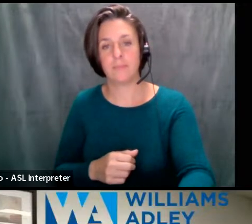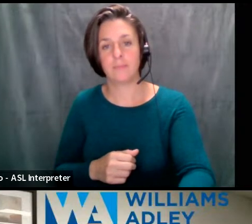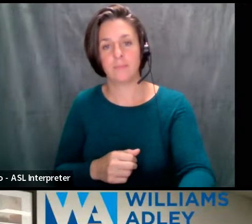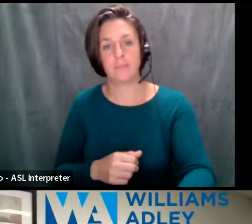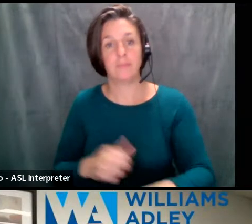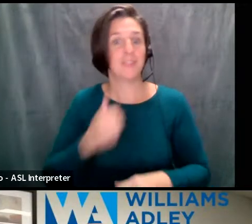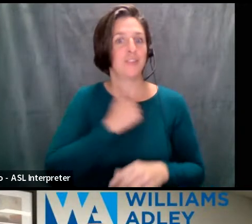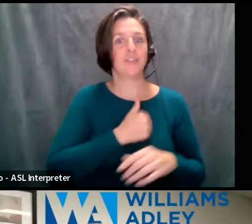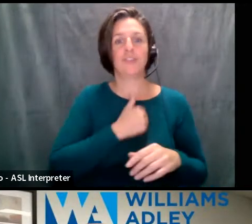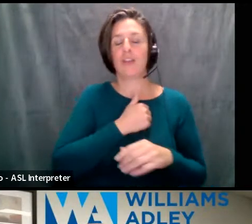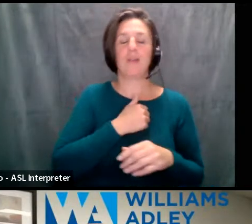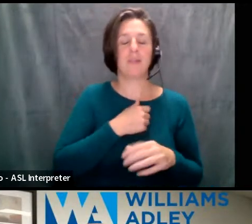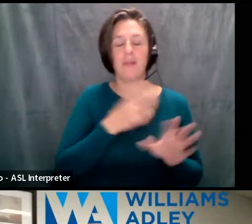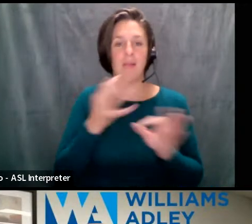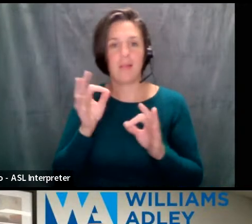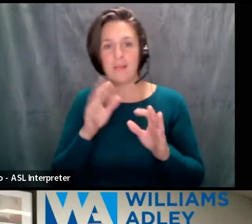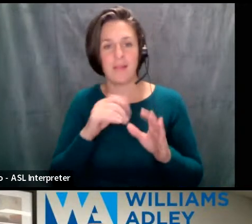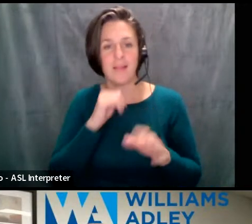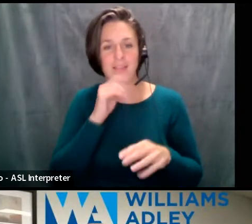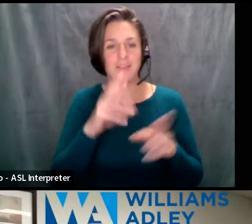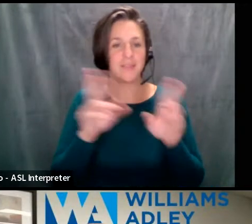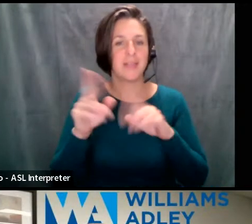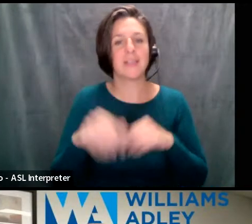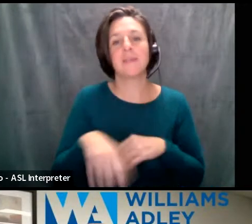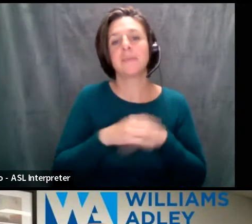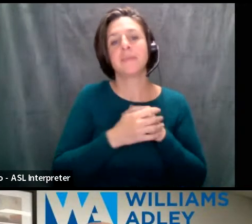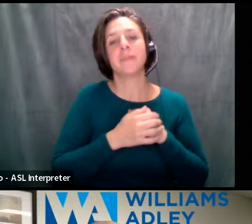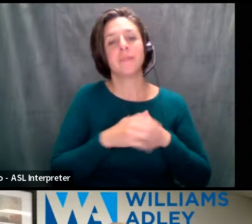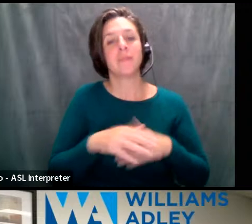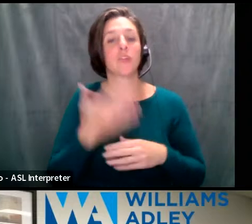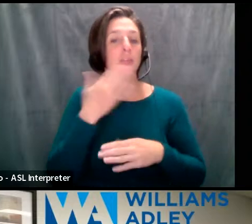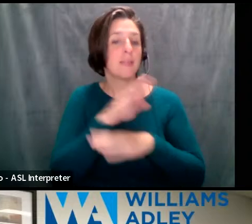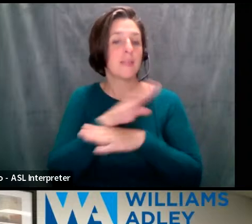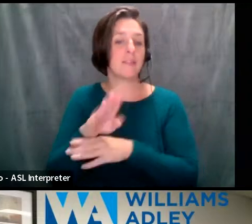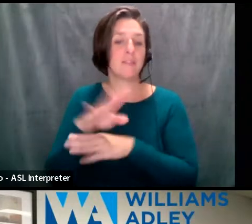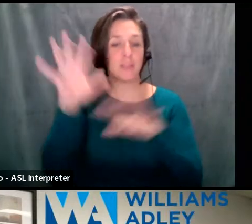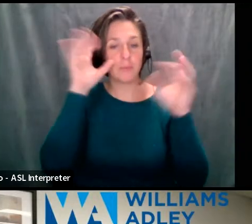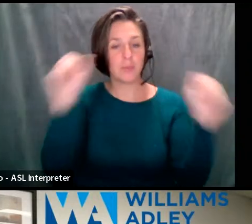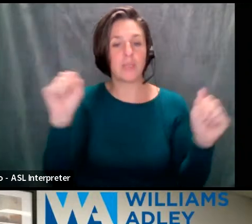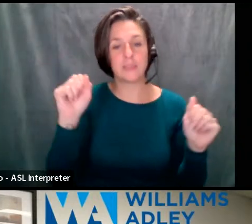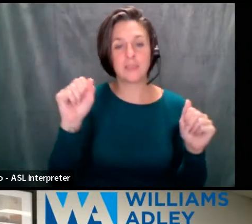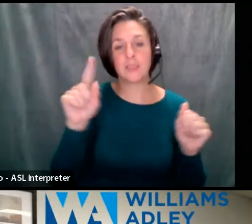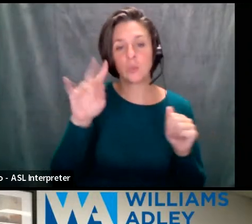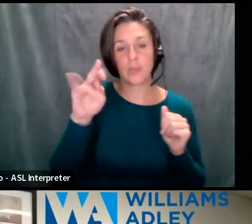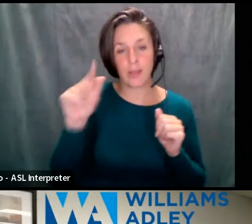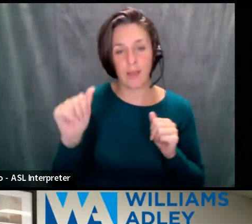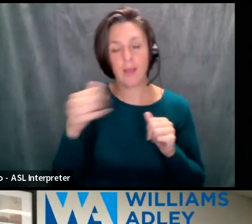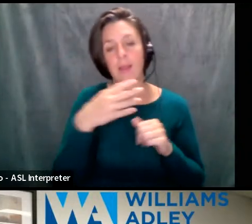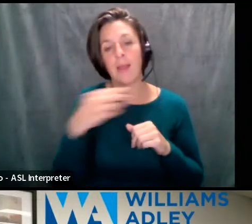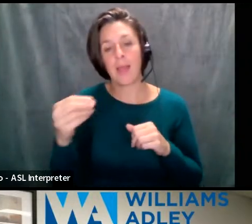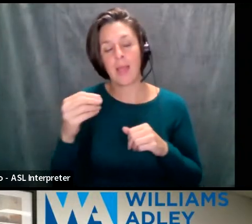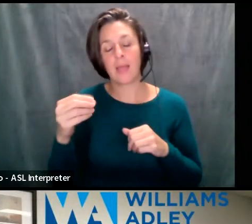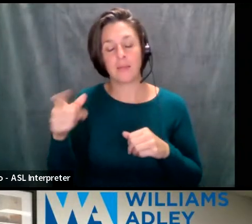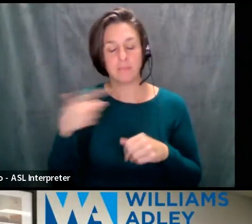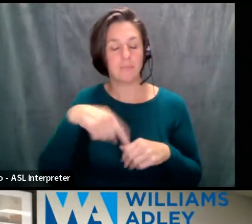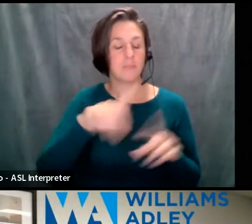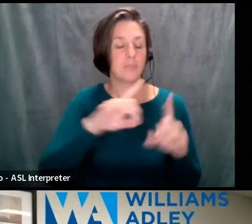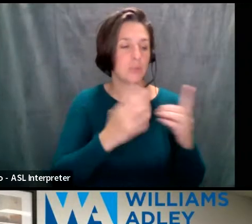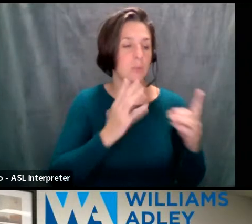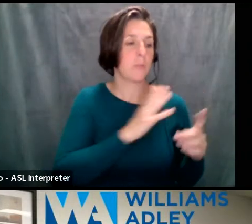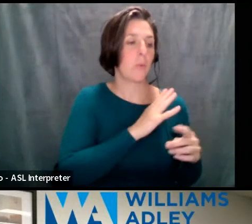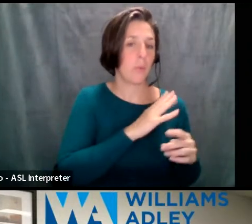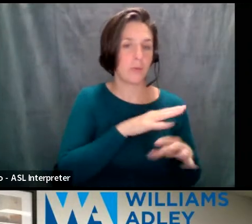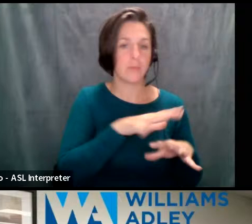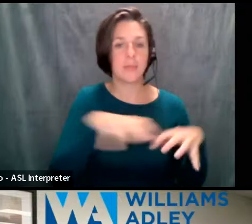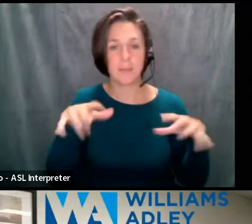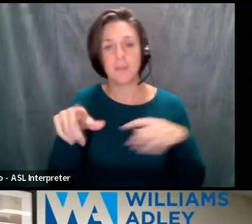Sorry, guys, caught me off guard. Good evening, President Andrade Zuniga, members of the district board and district cabinet.